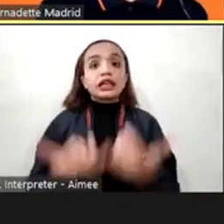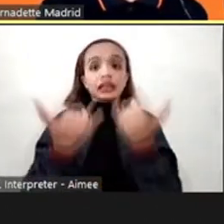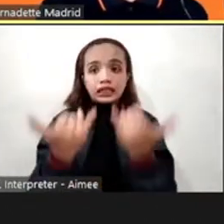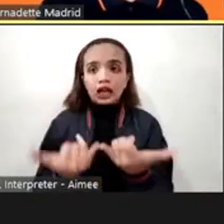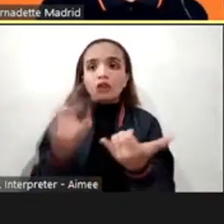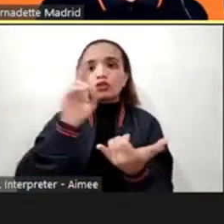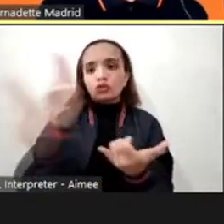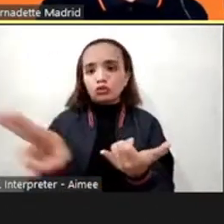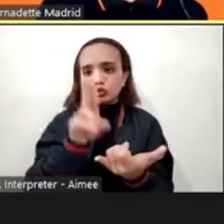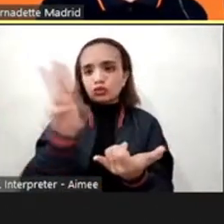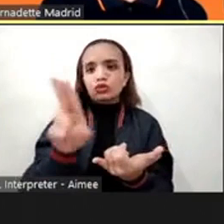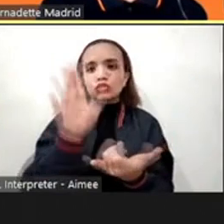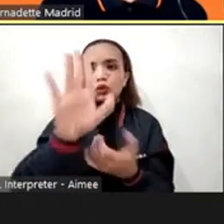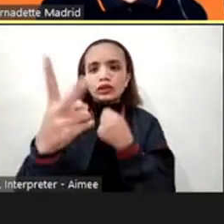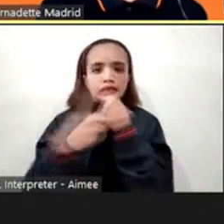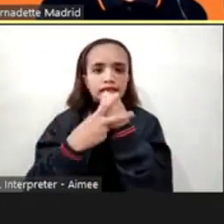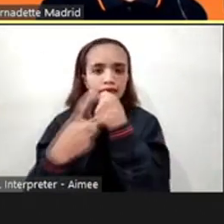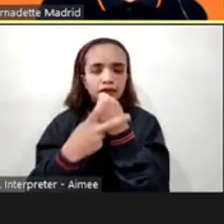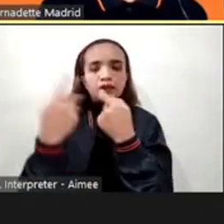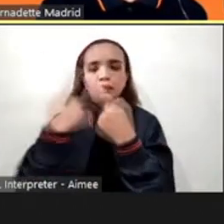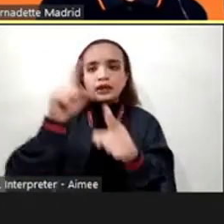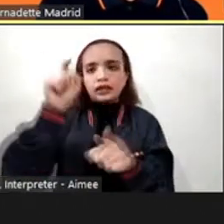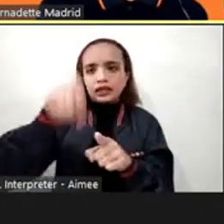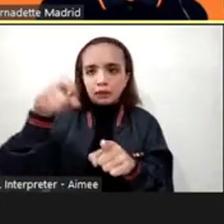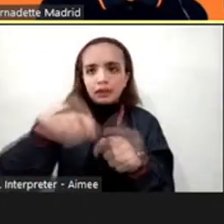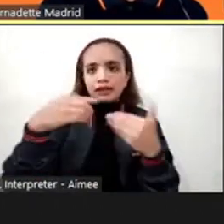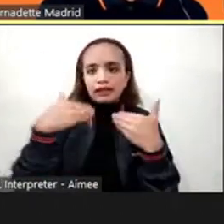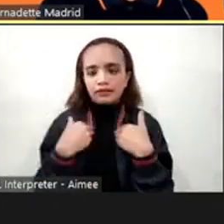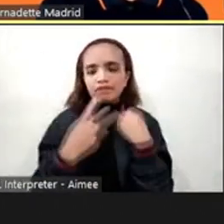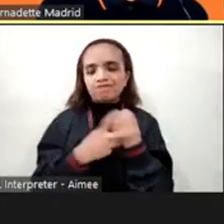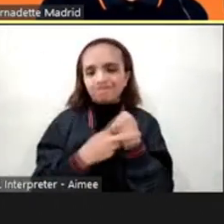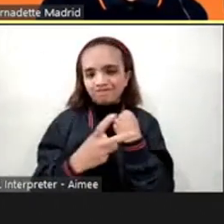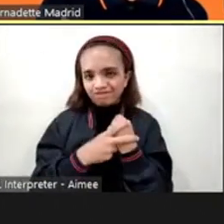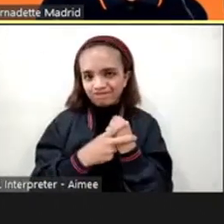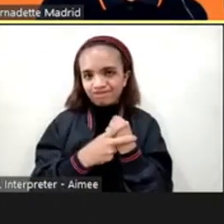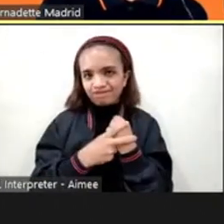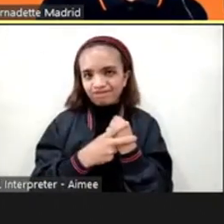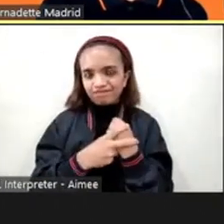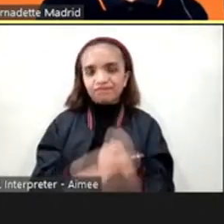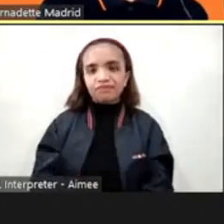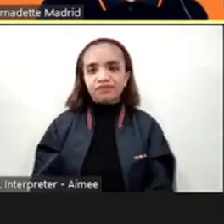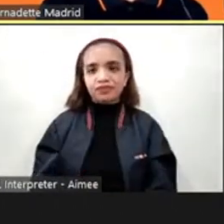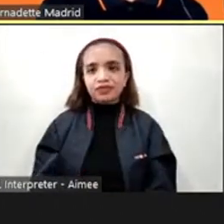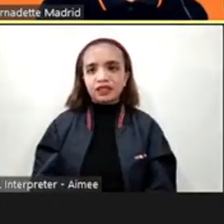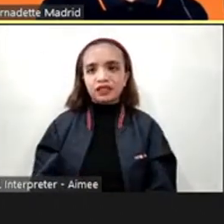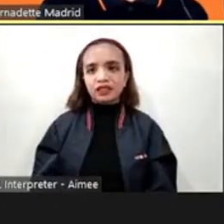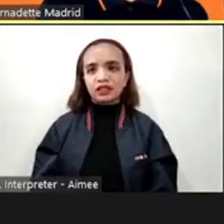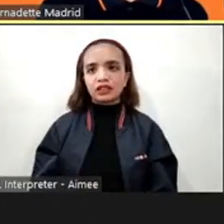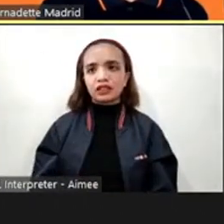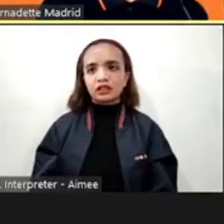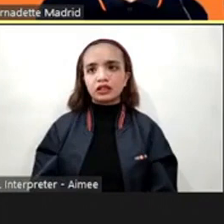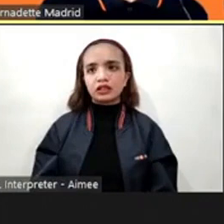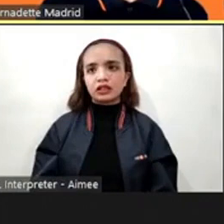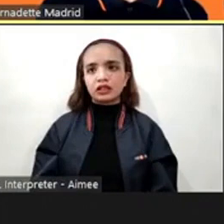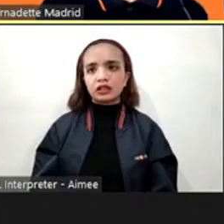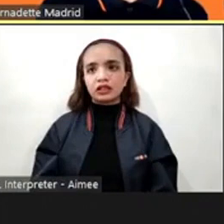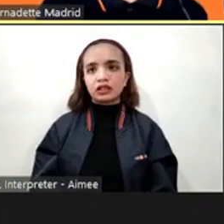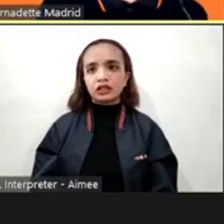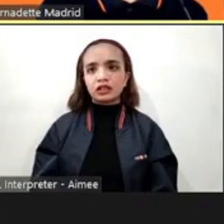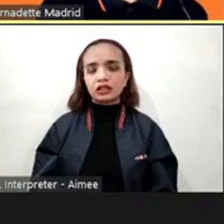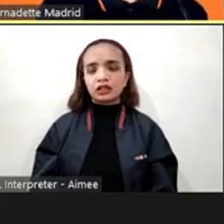Pero dapat may savings ka. So one rule of thumb about savings